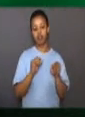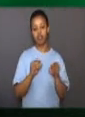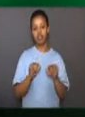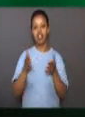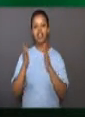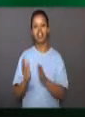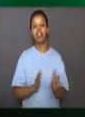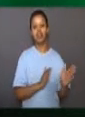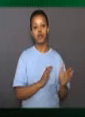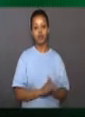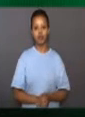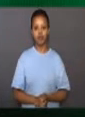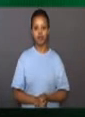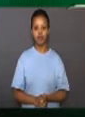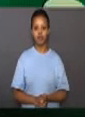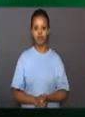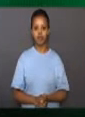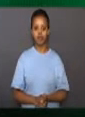Students, let's get ready.